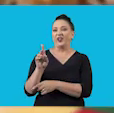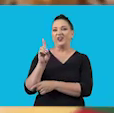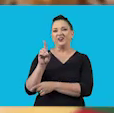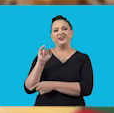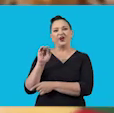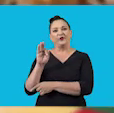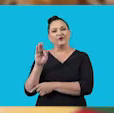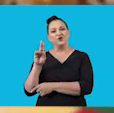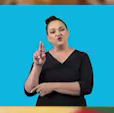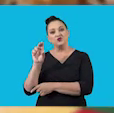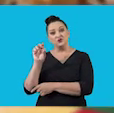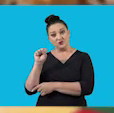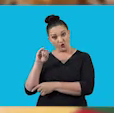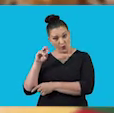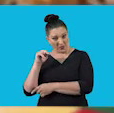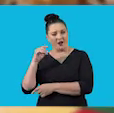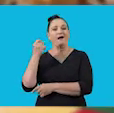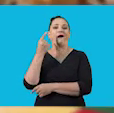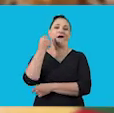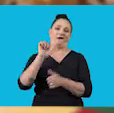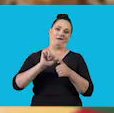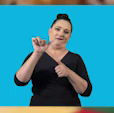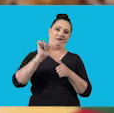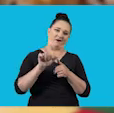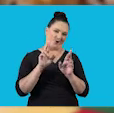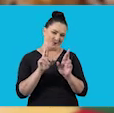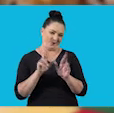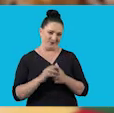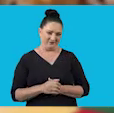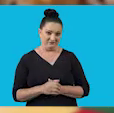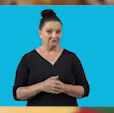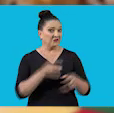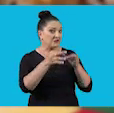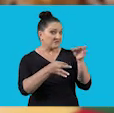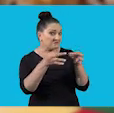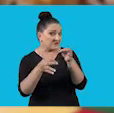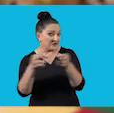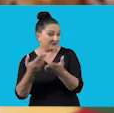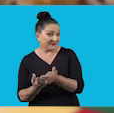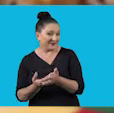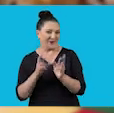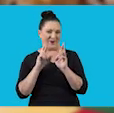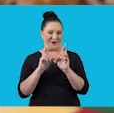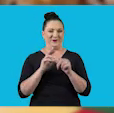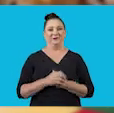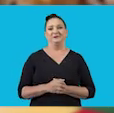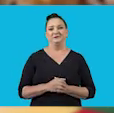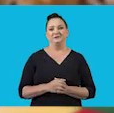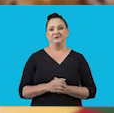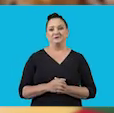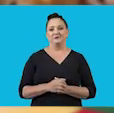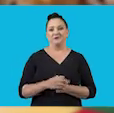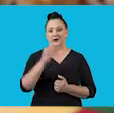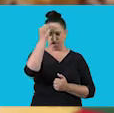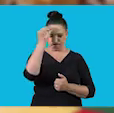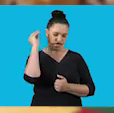about diffusion, you can be in a position to better understand and explain to others what diffusion is. So what's